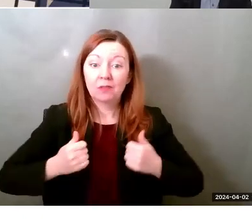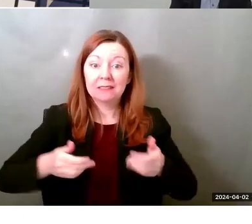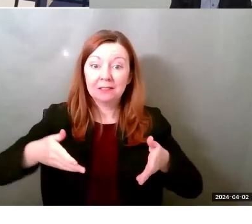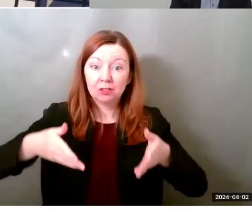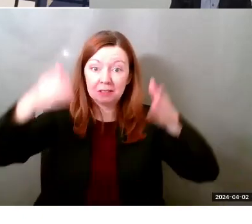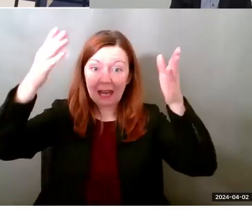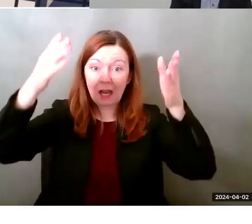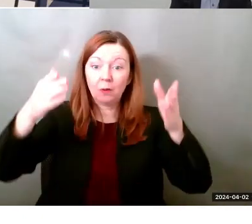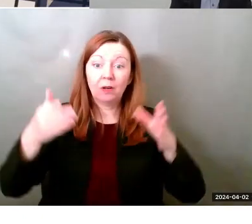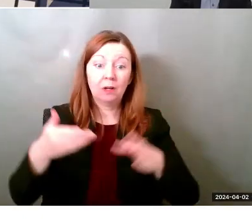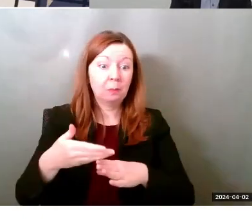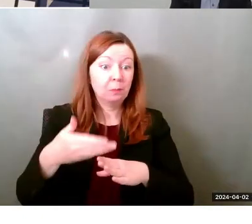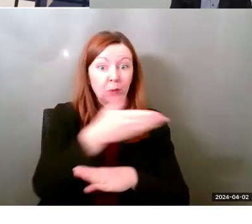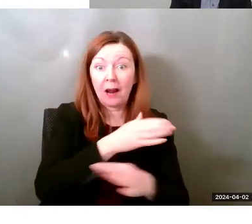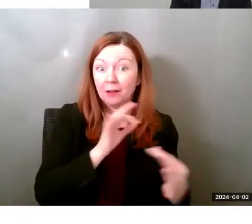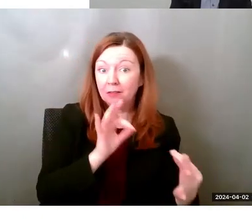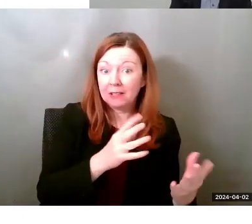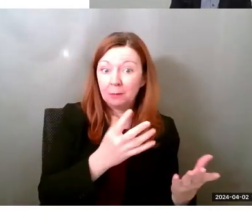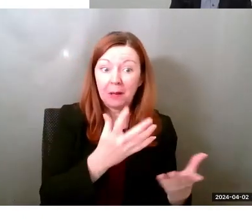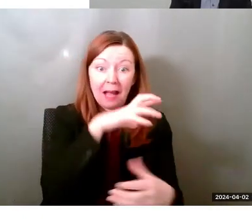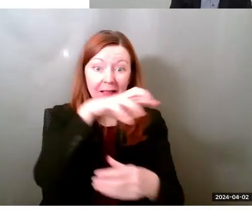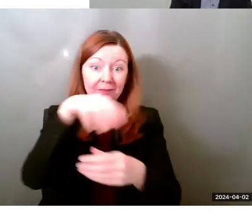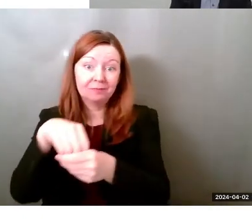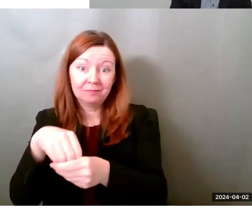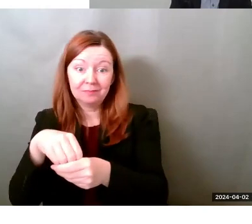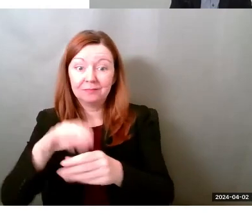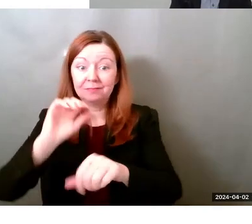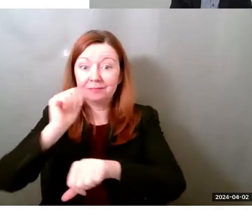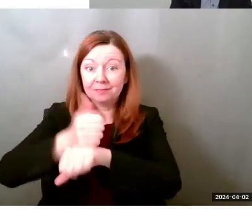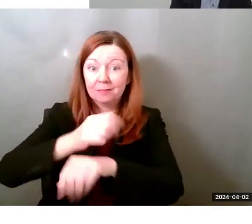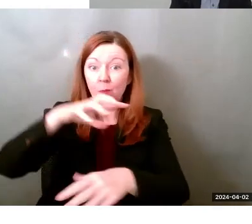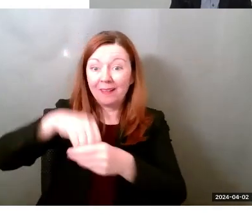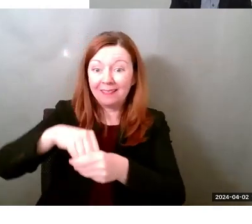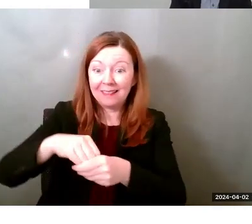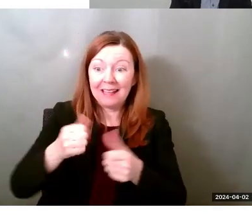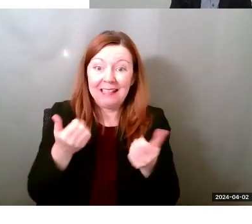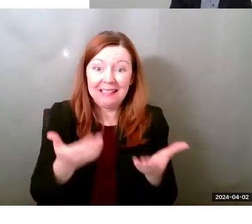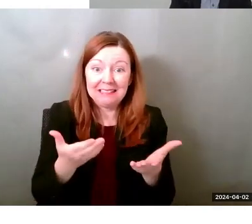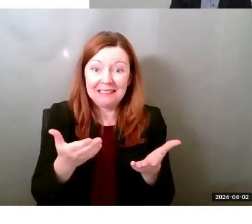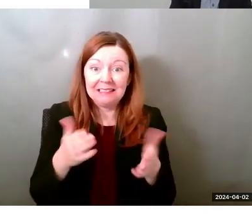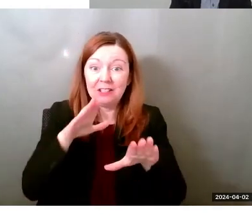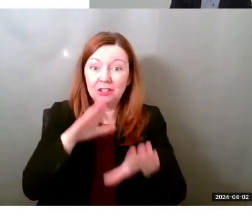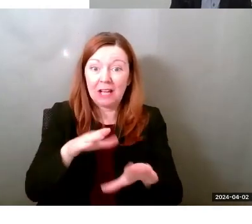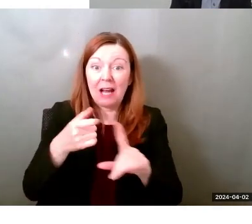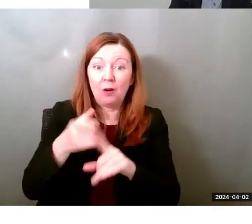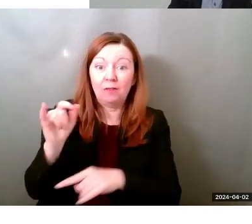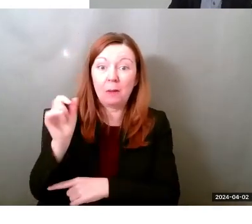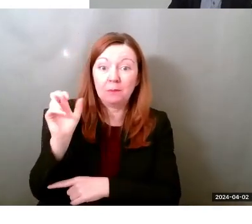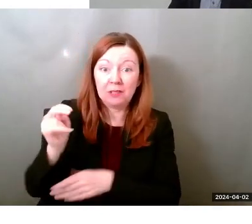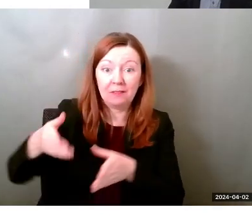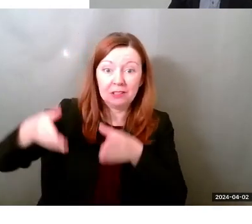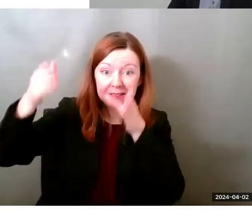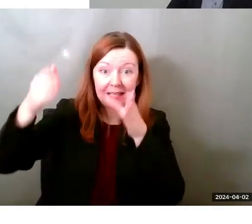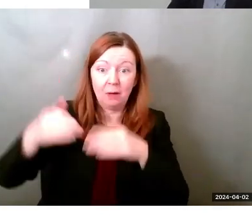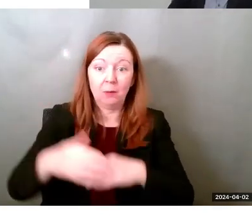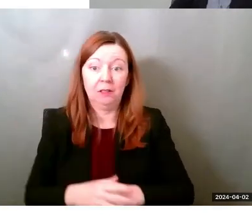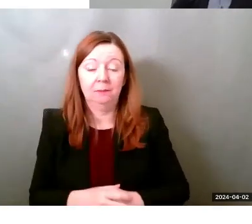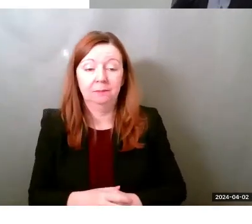on prior community feedback and has been situated to fall within that existing shadow of the adjacent Jefferson Tower where